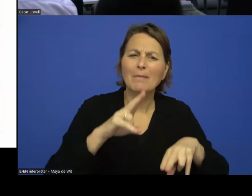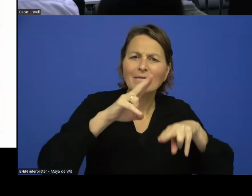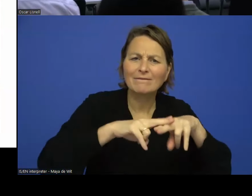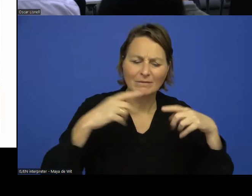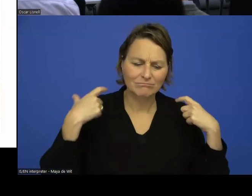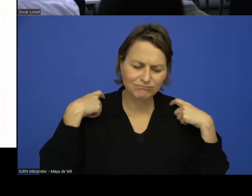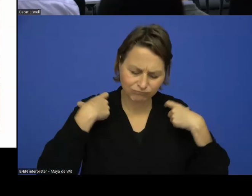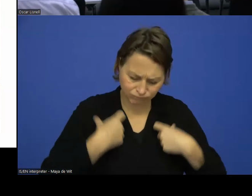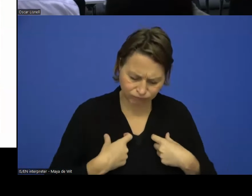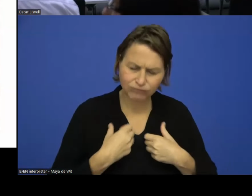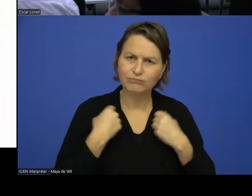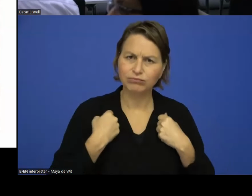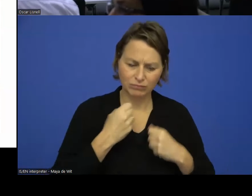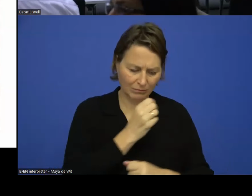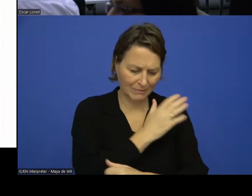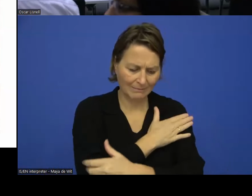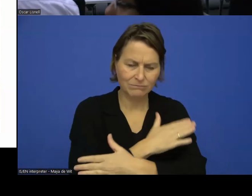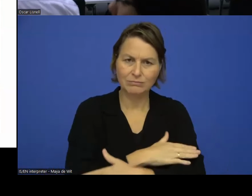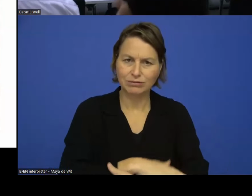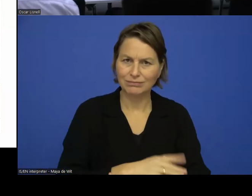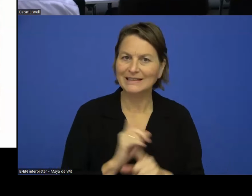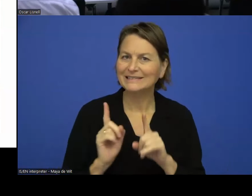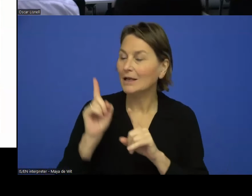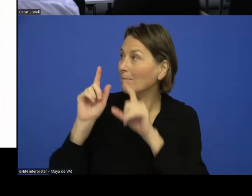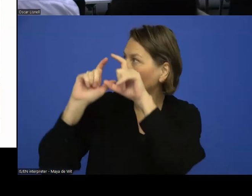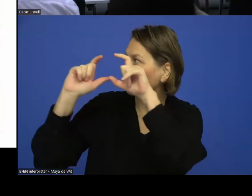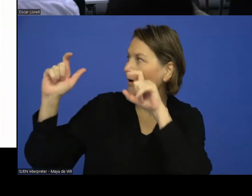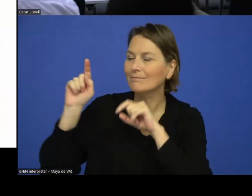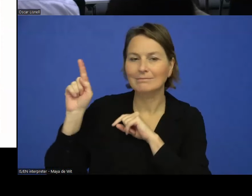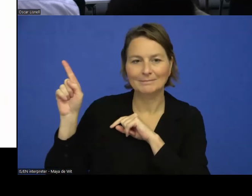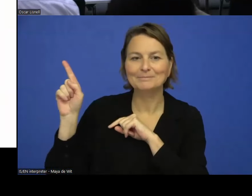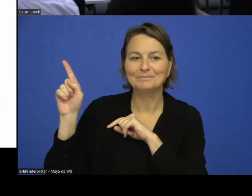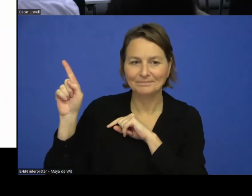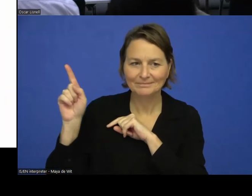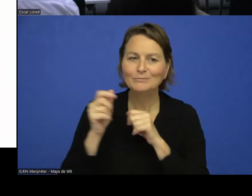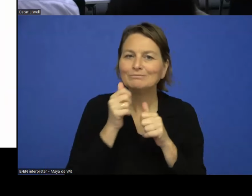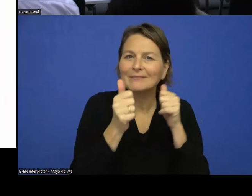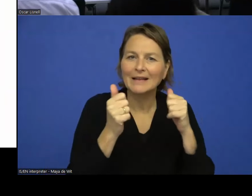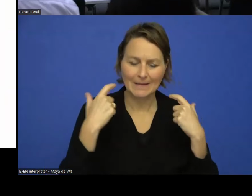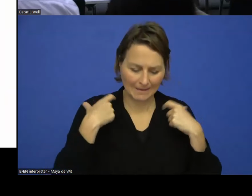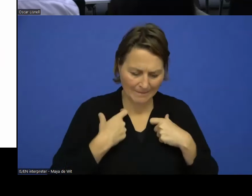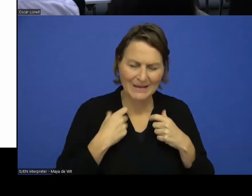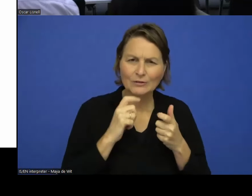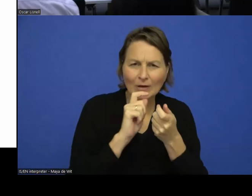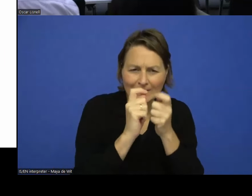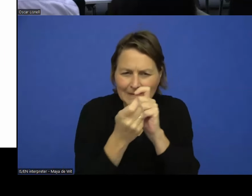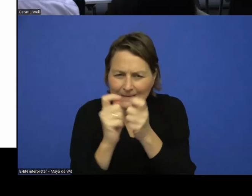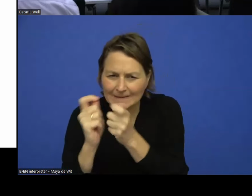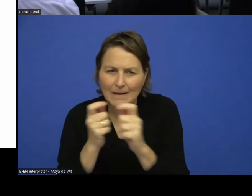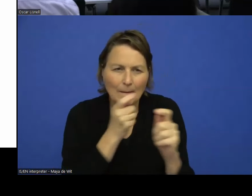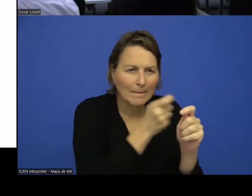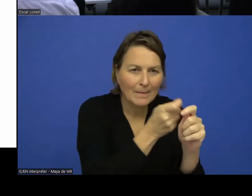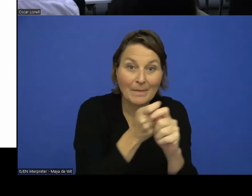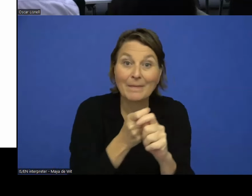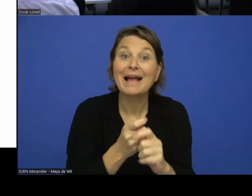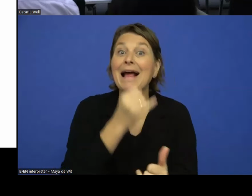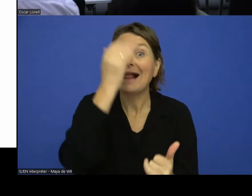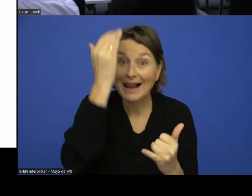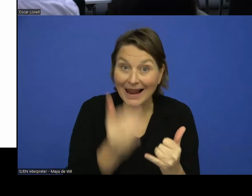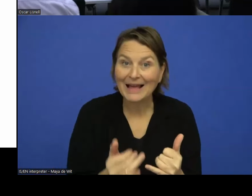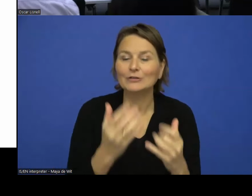at the beginning, at the top, you can see that fits everyone for experimentation. And this was the final thing that has